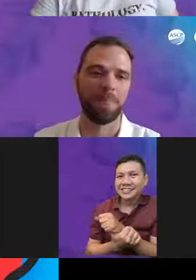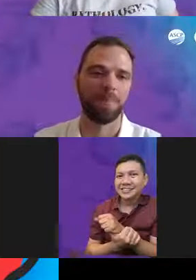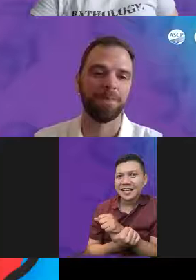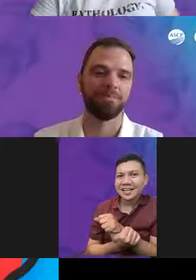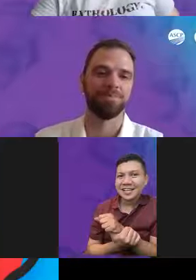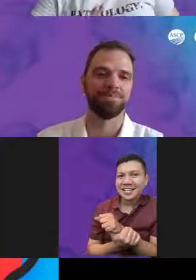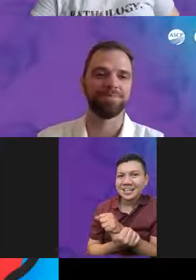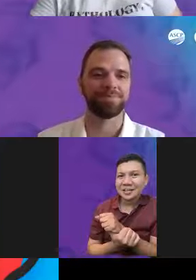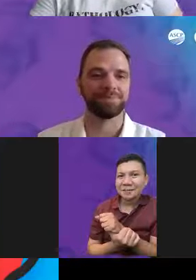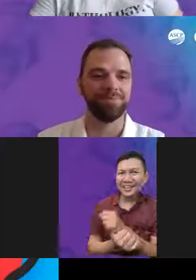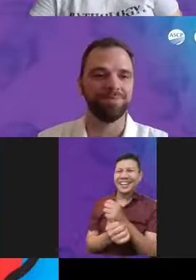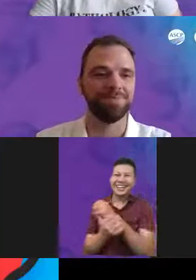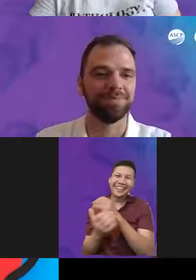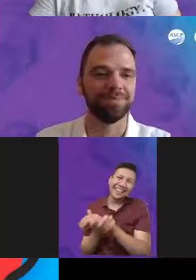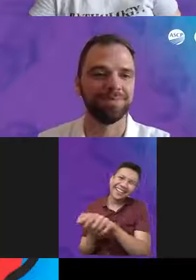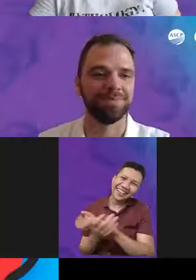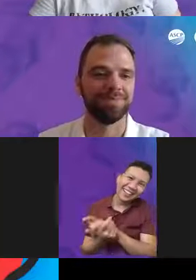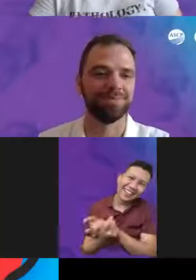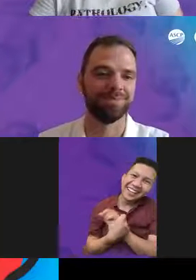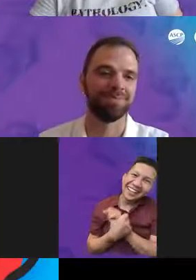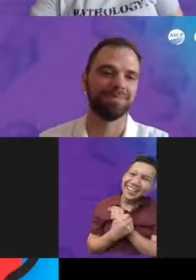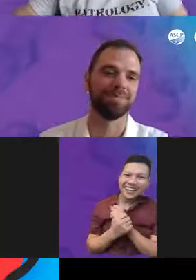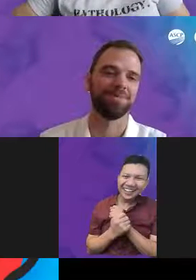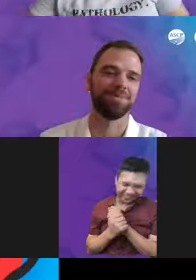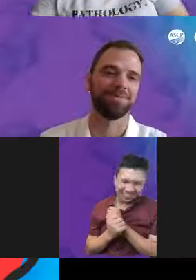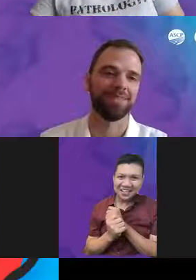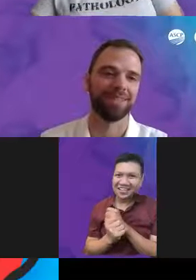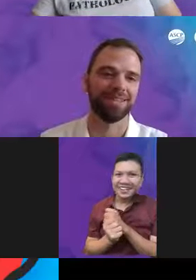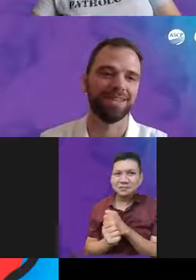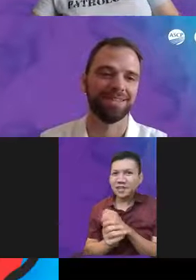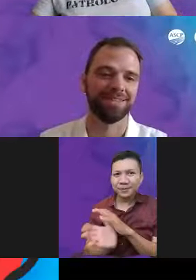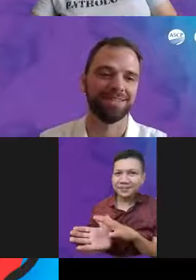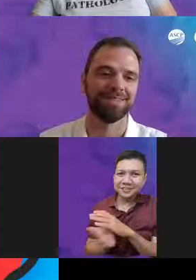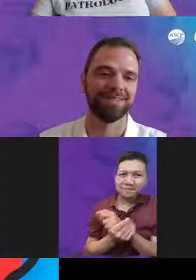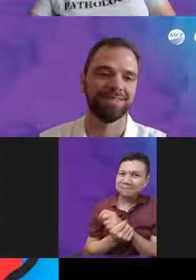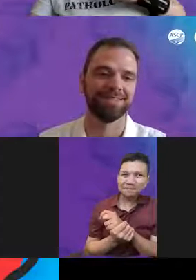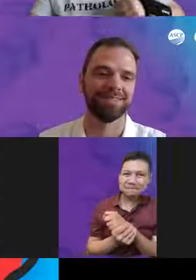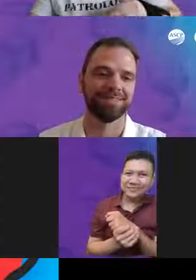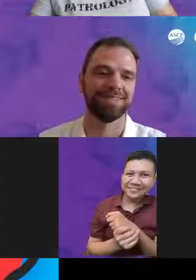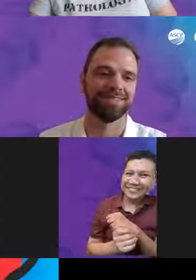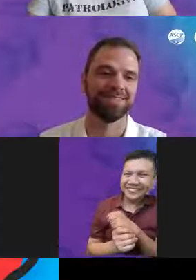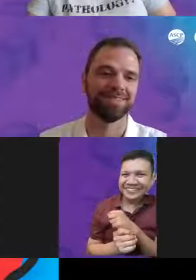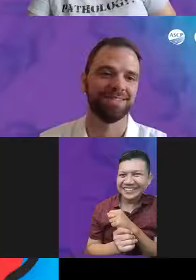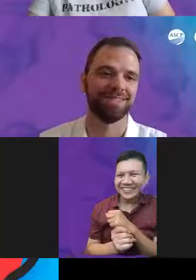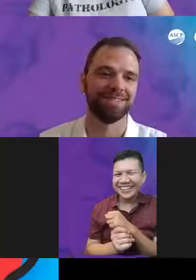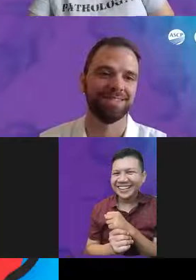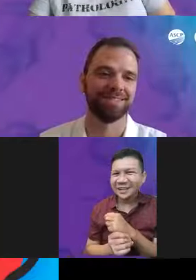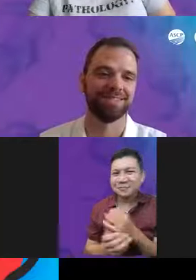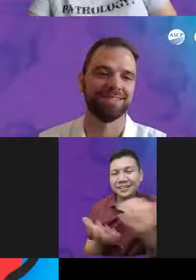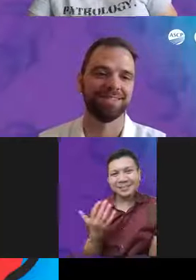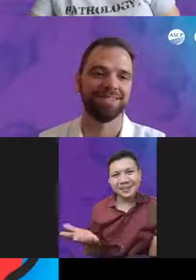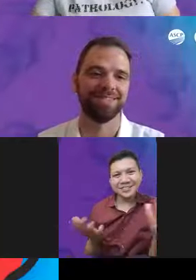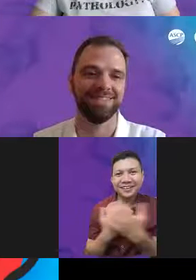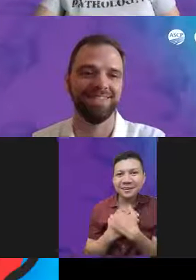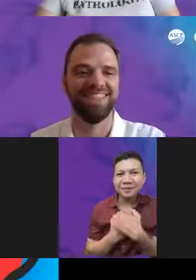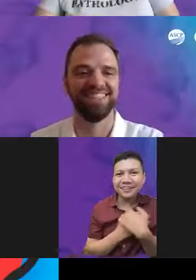we were not promoting the Donut Connection or Dunkin' this week, but they may choose to come in and sponsor us.